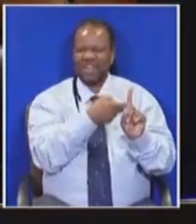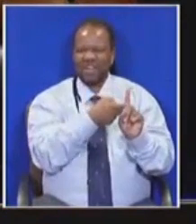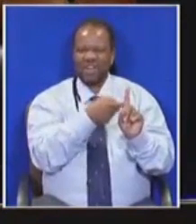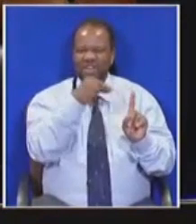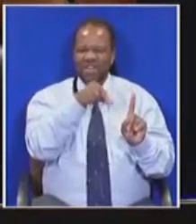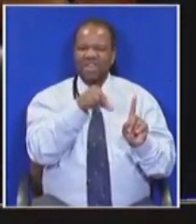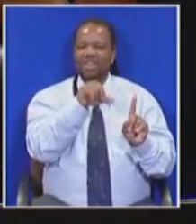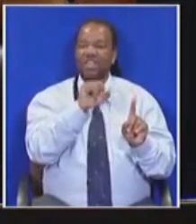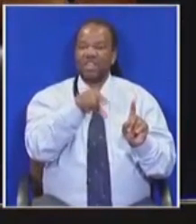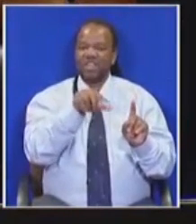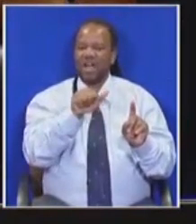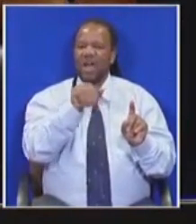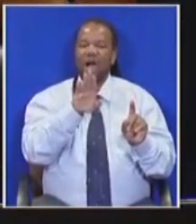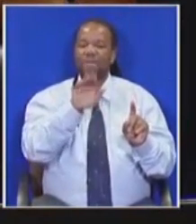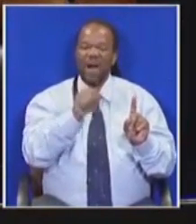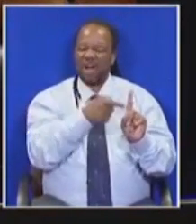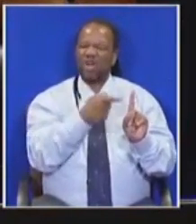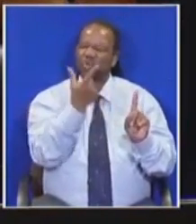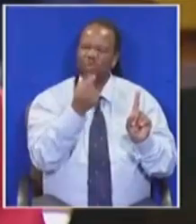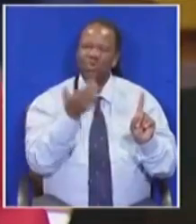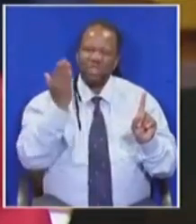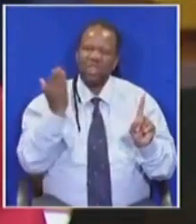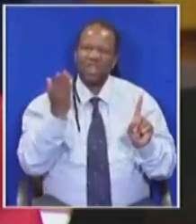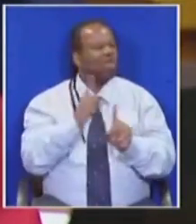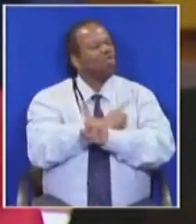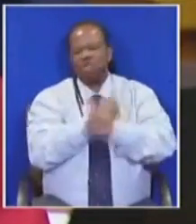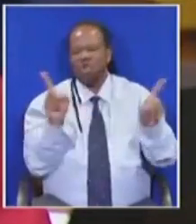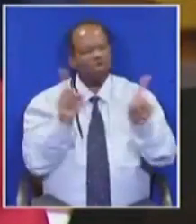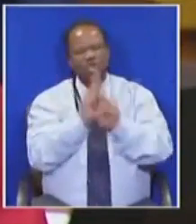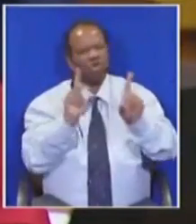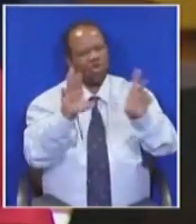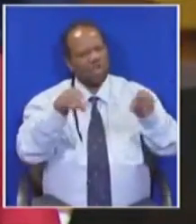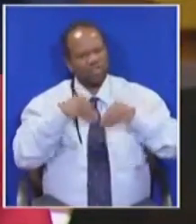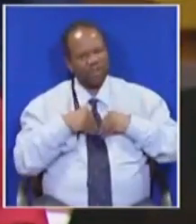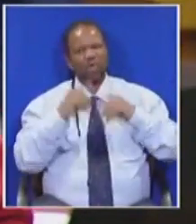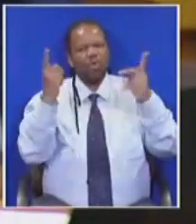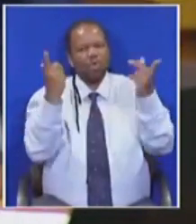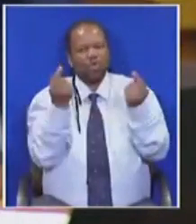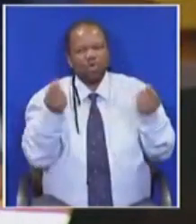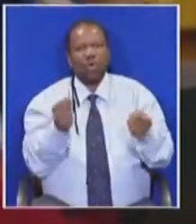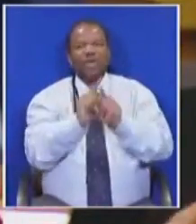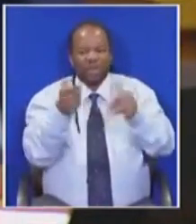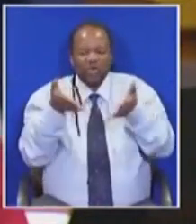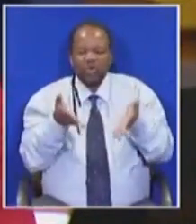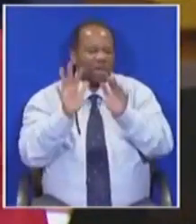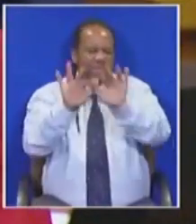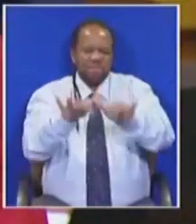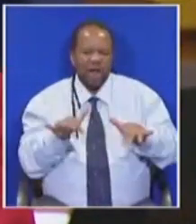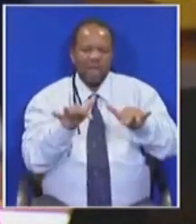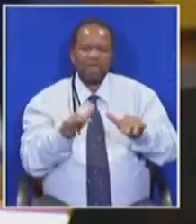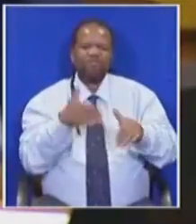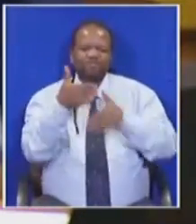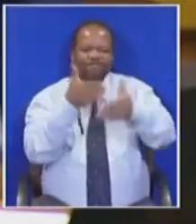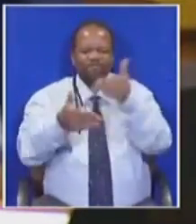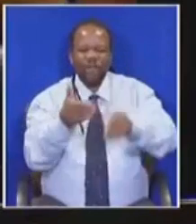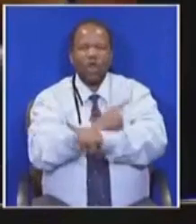saying that we can't allow Malusi Gigaba to speak today. Honorable or Shivambu, we're not going to have parliament today. I As wish simple to as that.